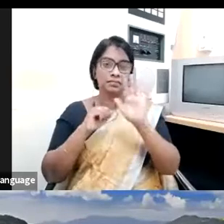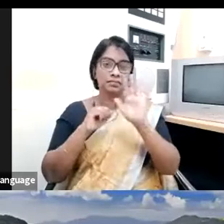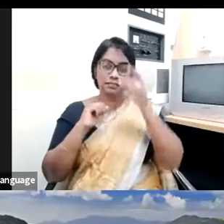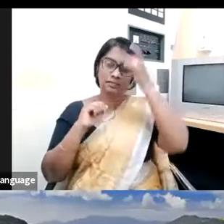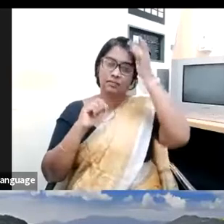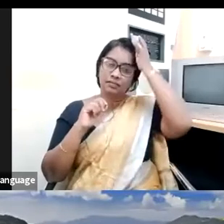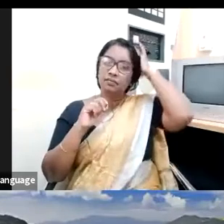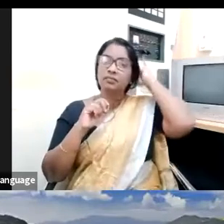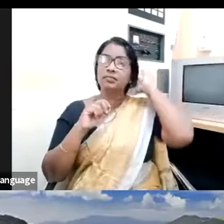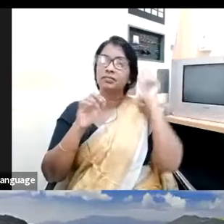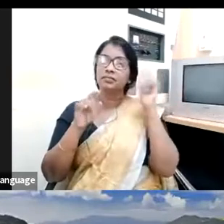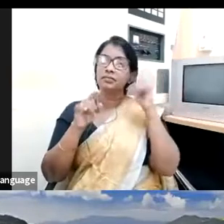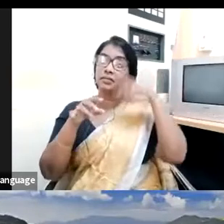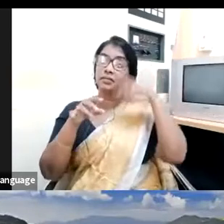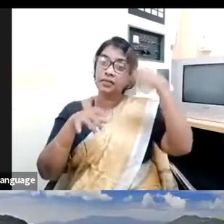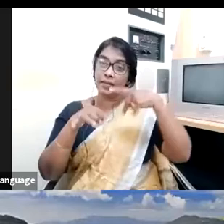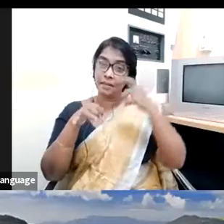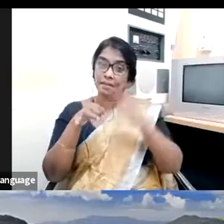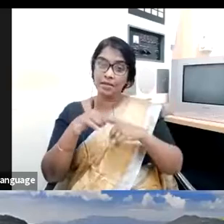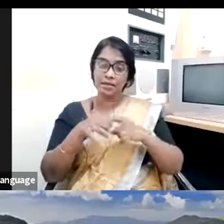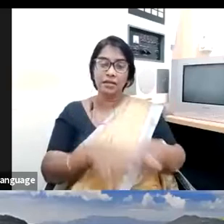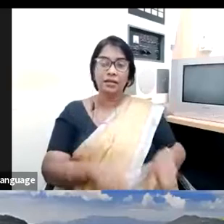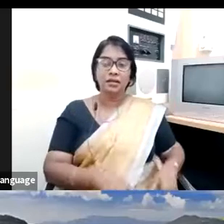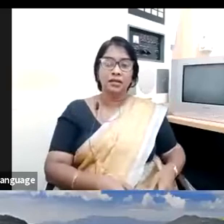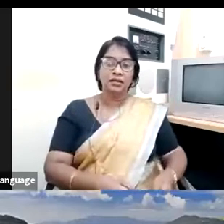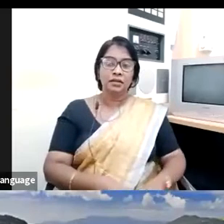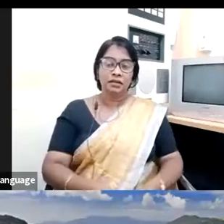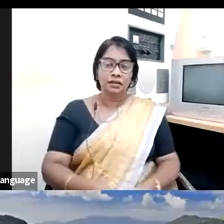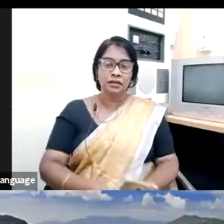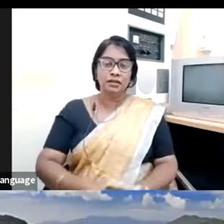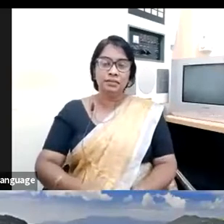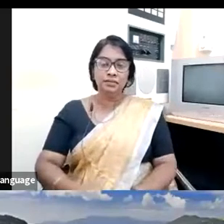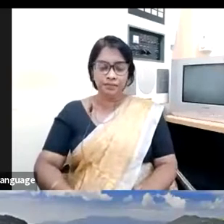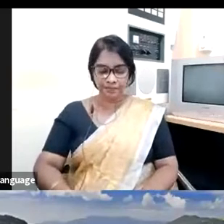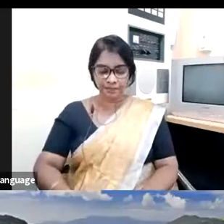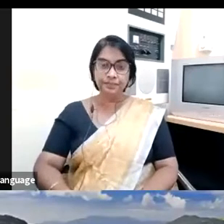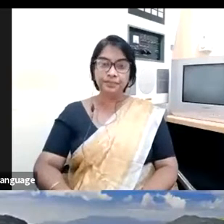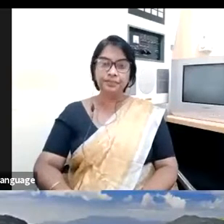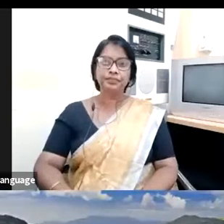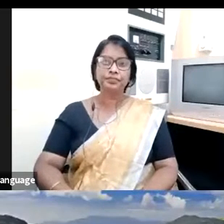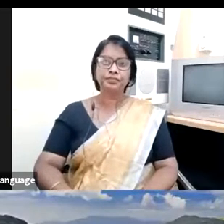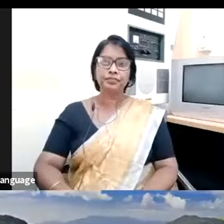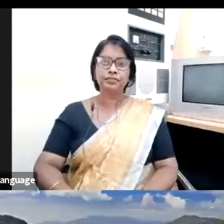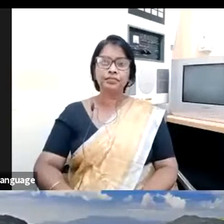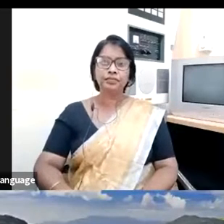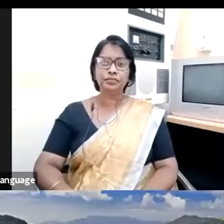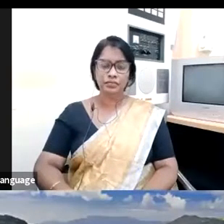is from Sharda D'Souza, and he's basically saying,